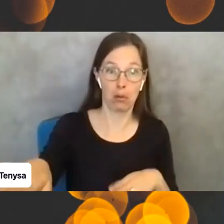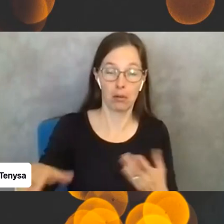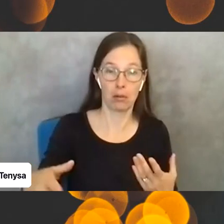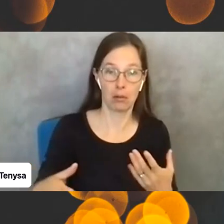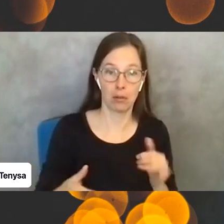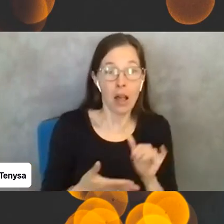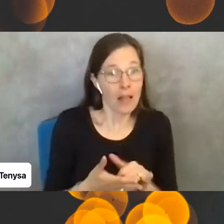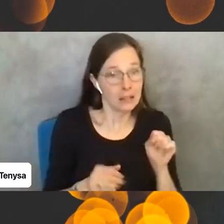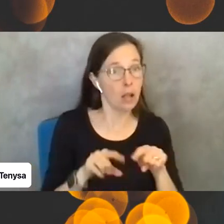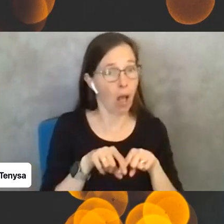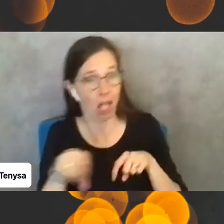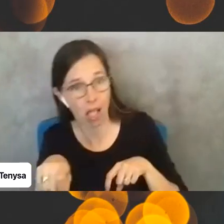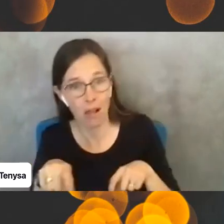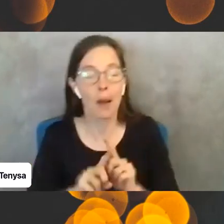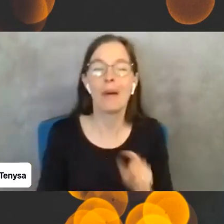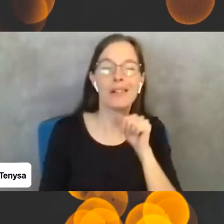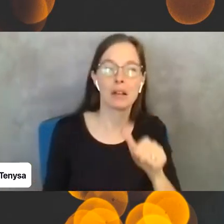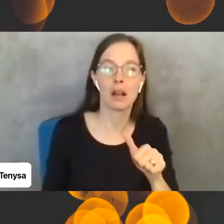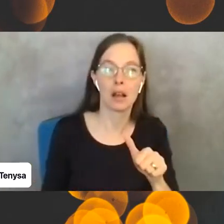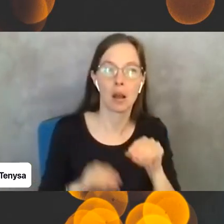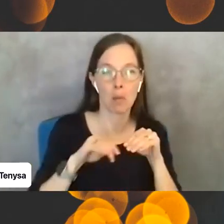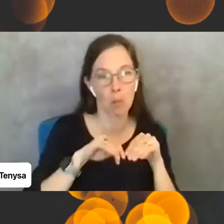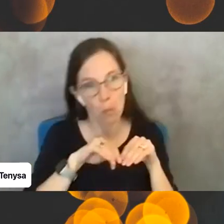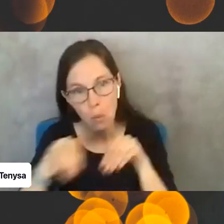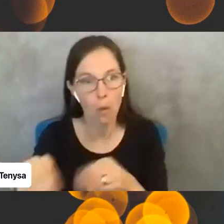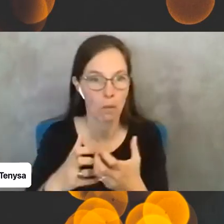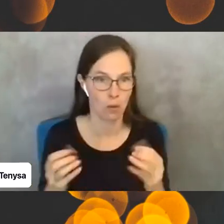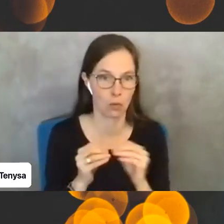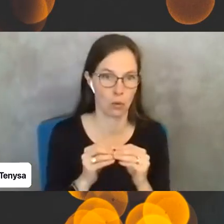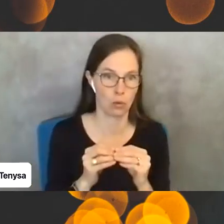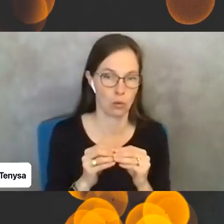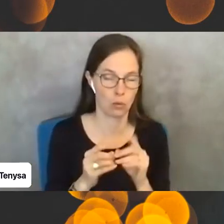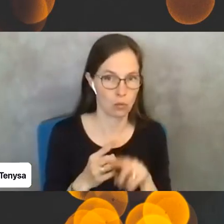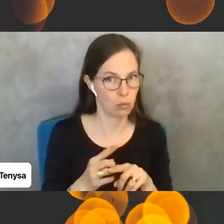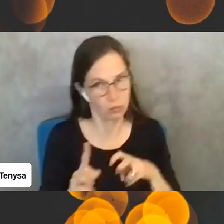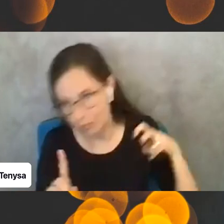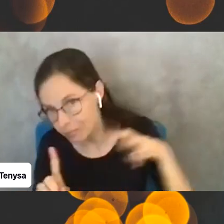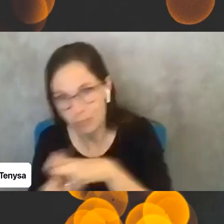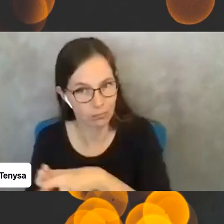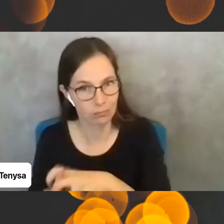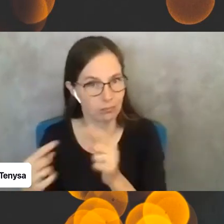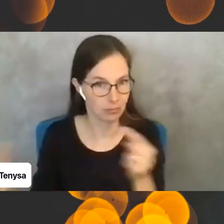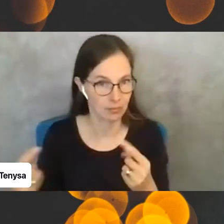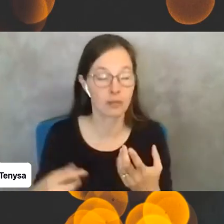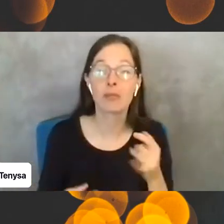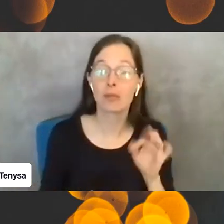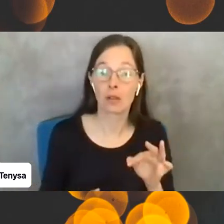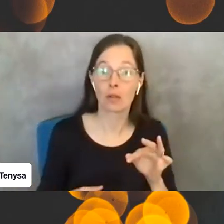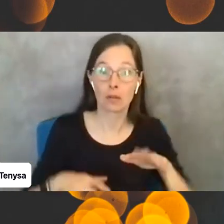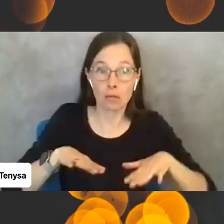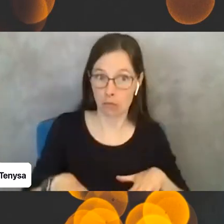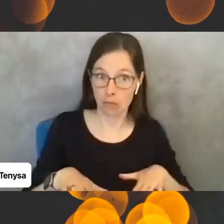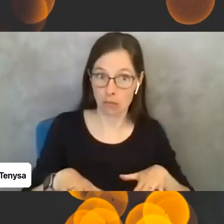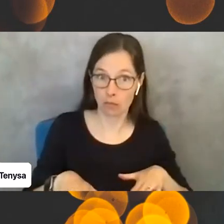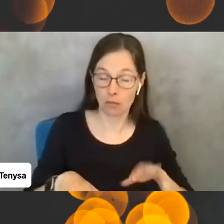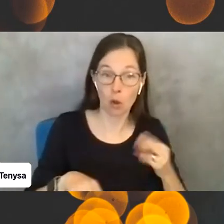a lunge, but you're not gonna be advancing that much forward to get to your opponent. So if you're on your on guard position and you use your left